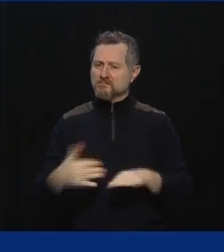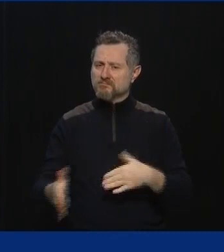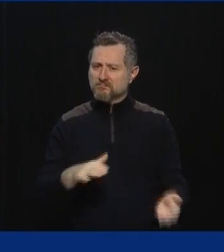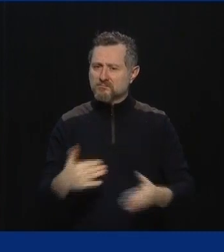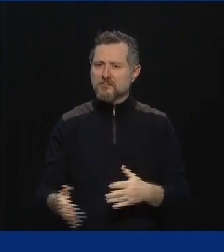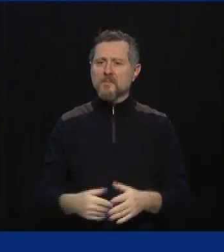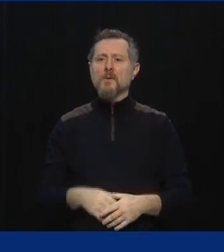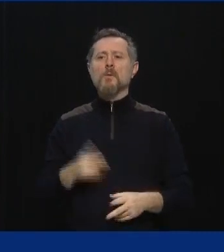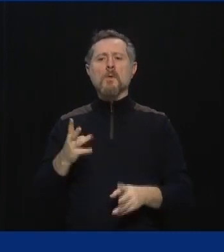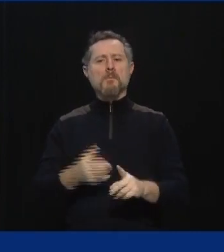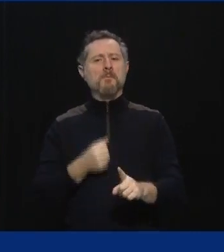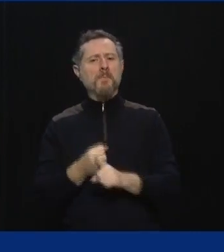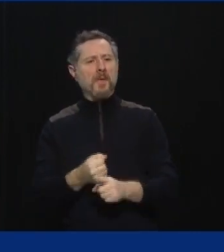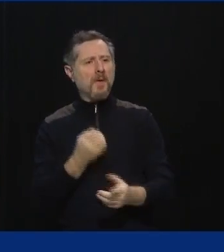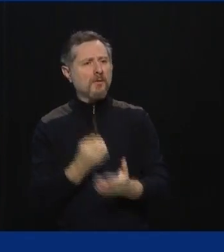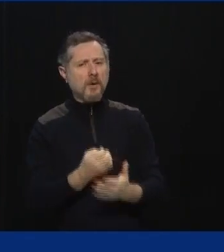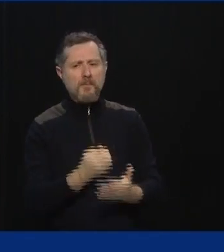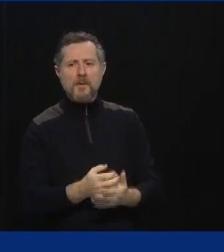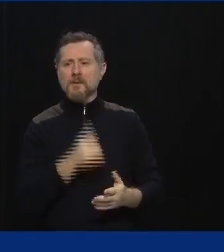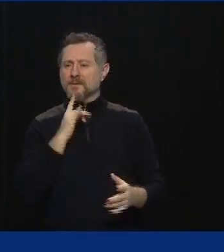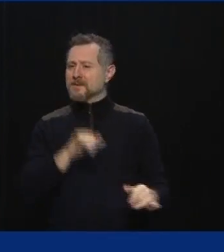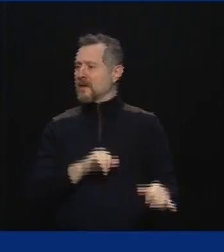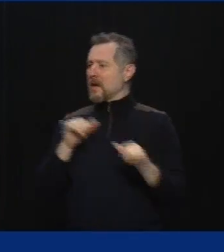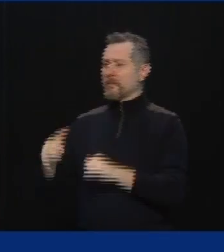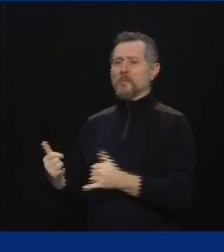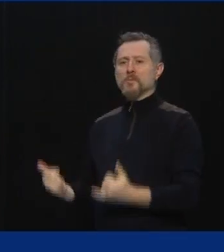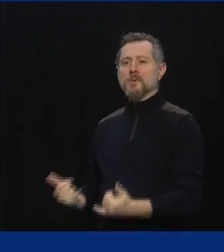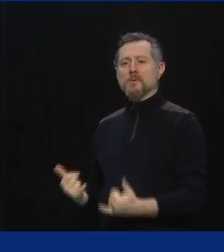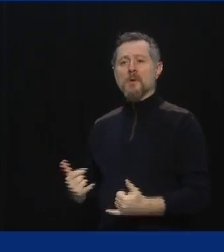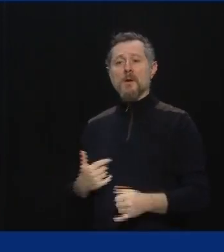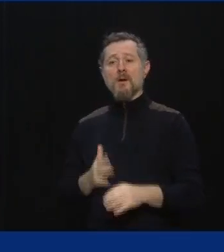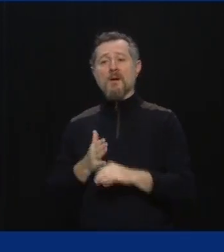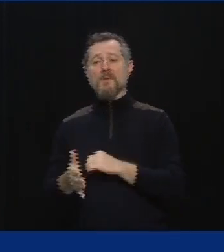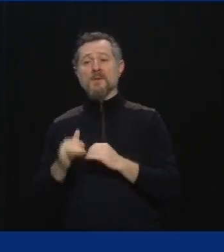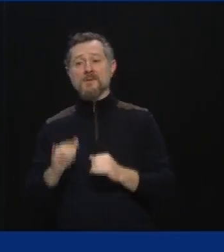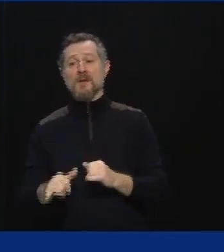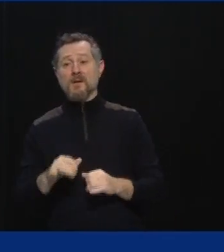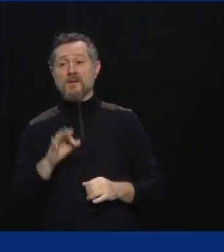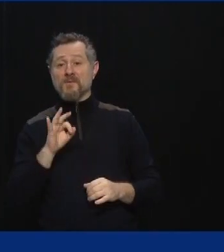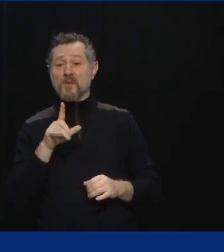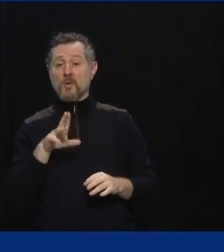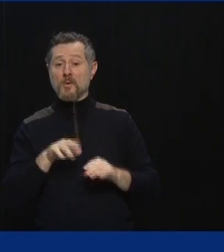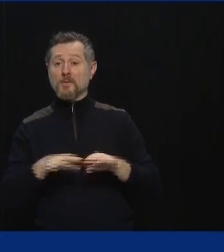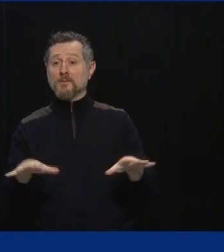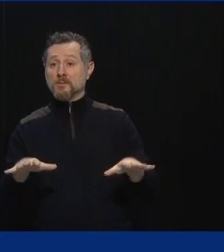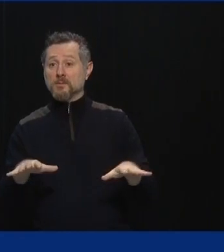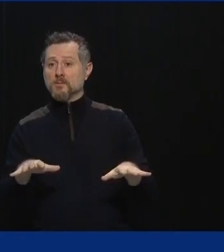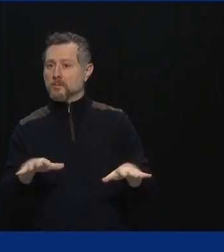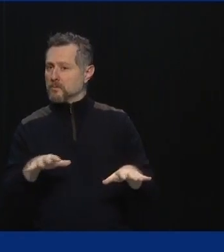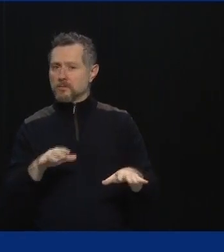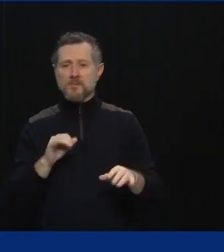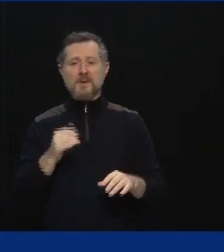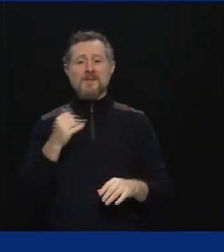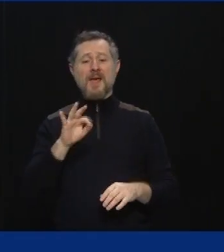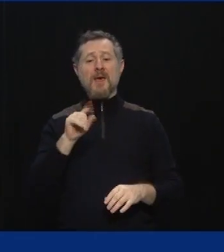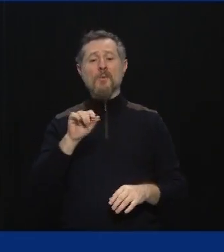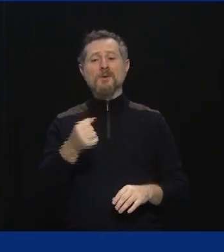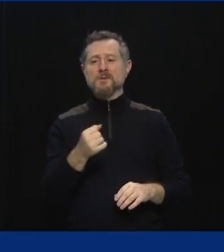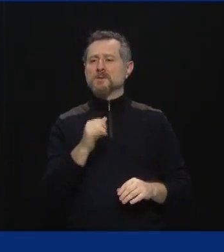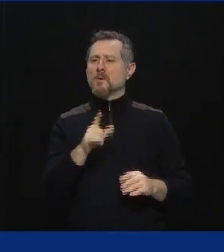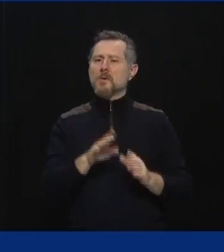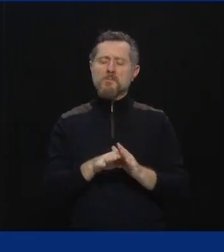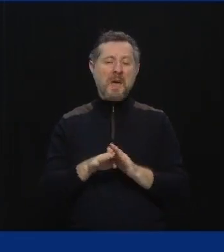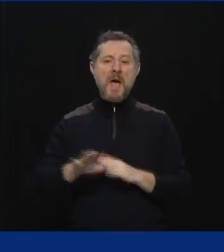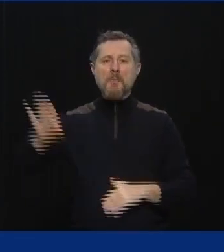what we're going through now. But afterward, people decided to build. And we had the roaring 20s after that last pandemic. And that